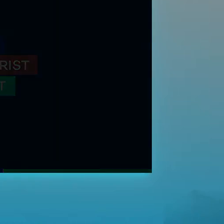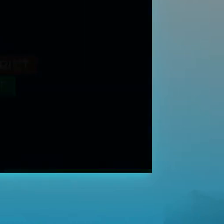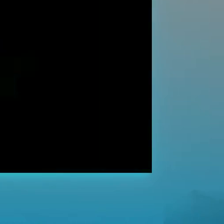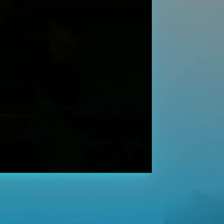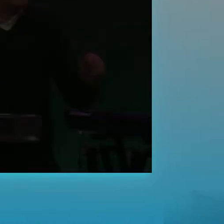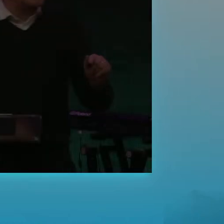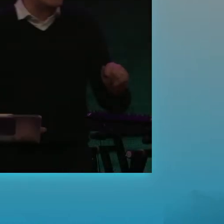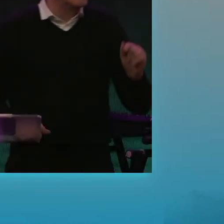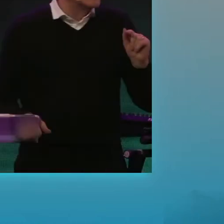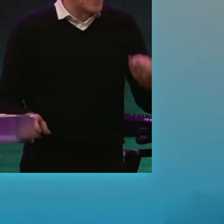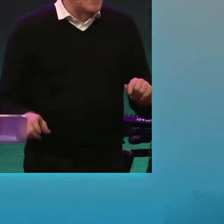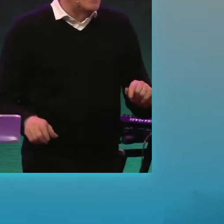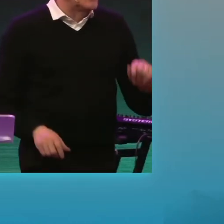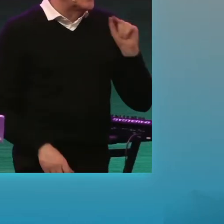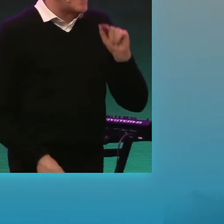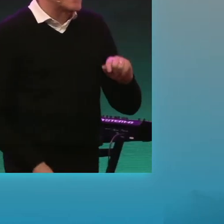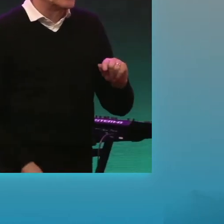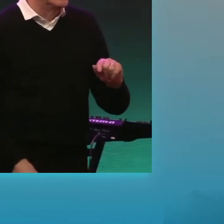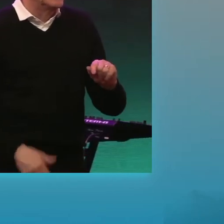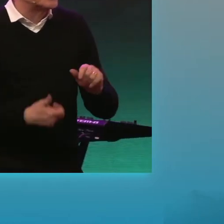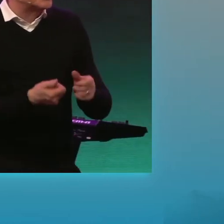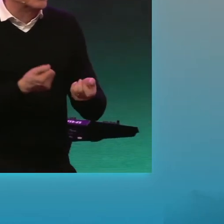Moving on the waters,